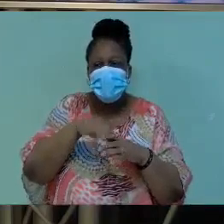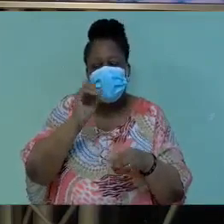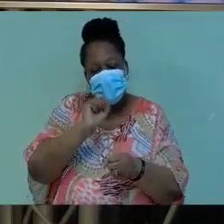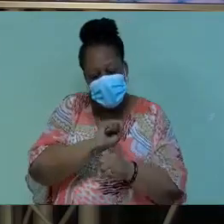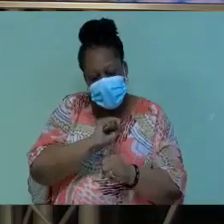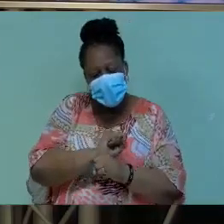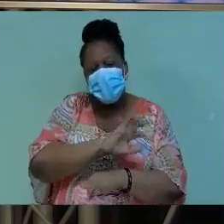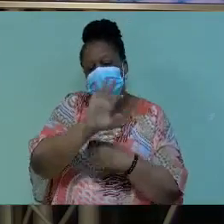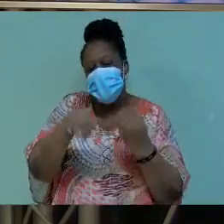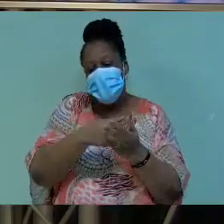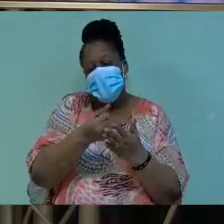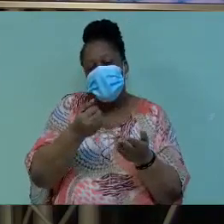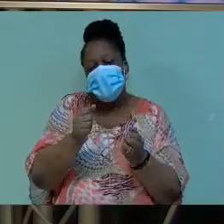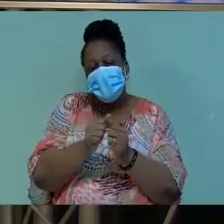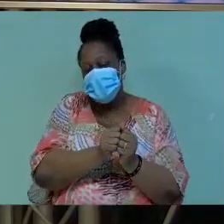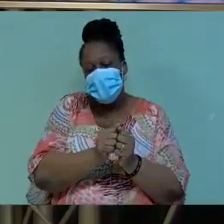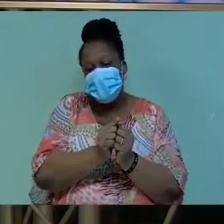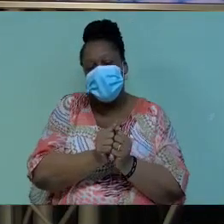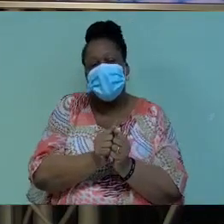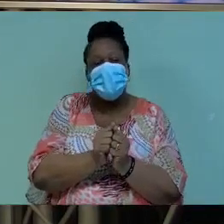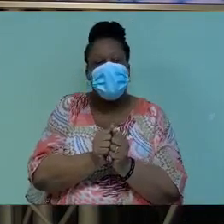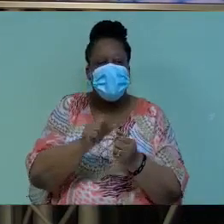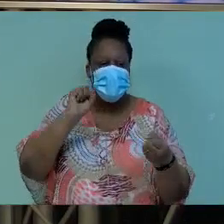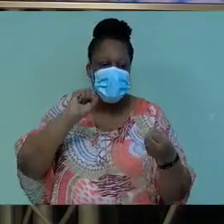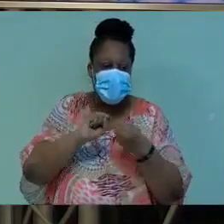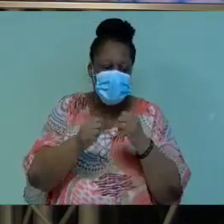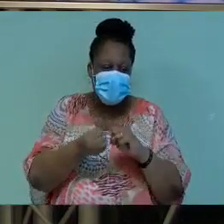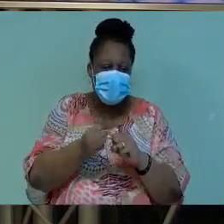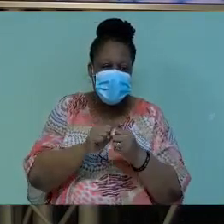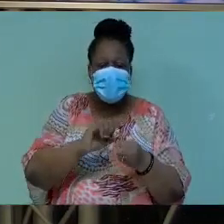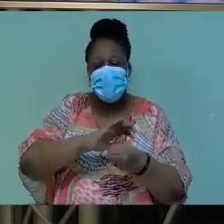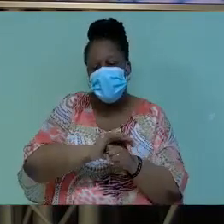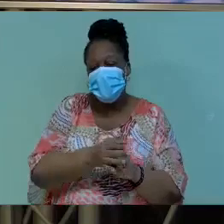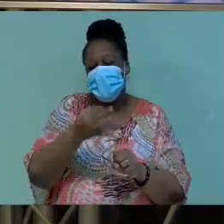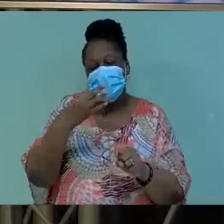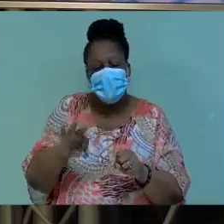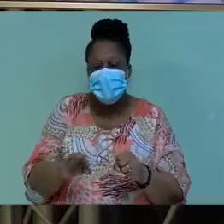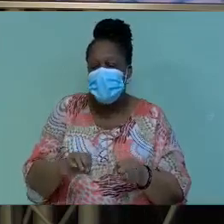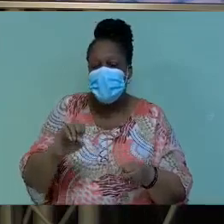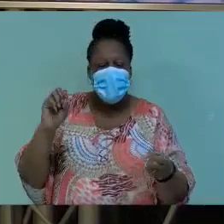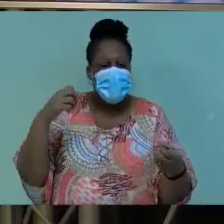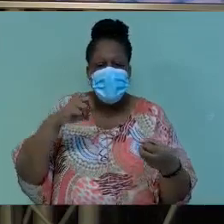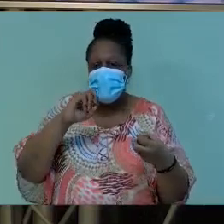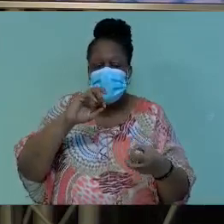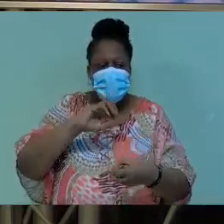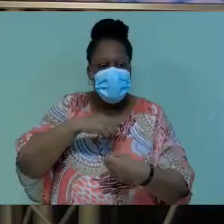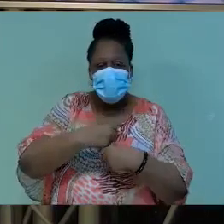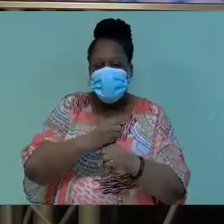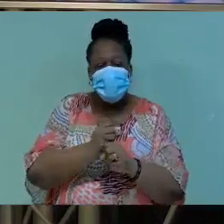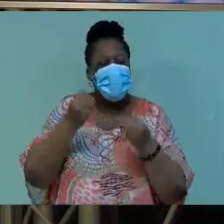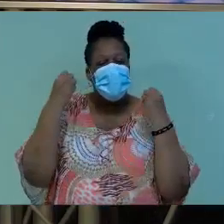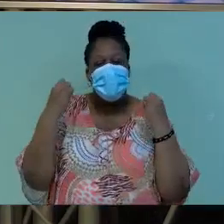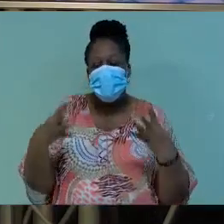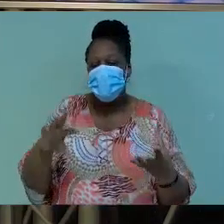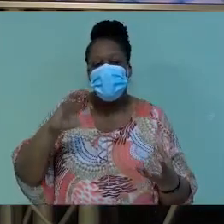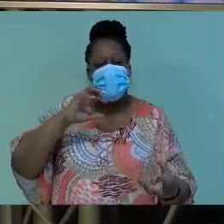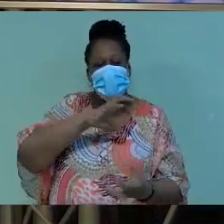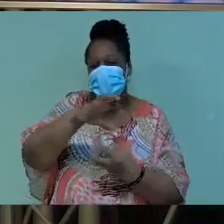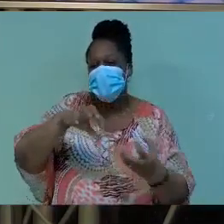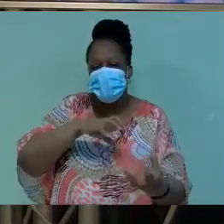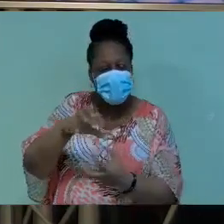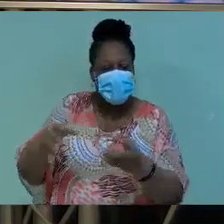to combat this COVID-19 pandemic, which is creating so much havoc around the world. We heard Dr. Law speak about